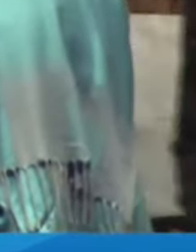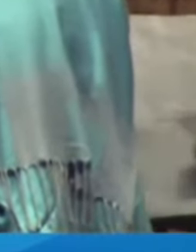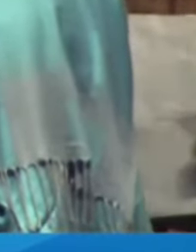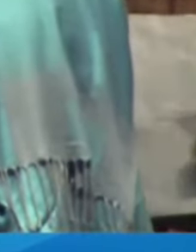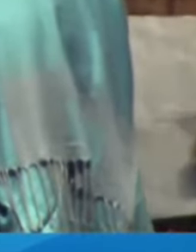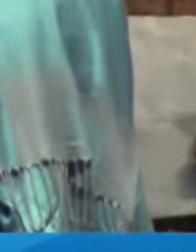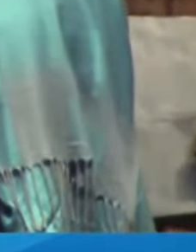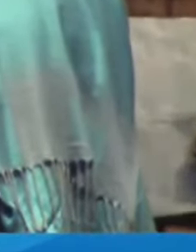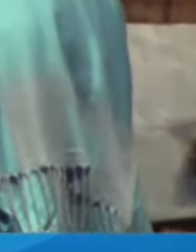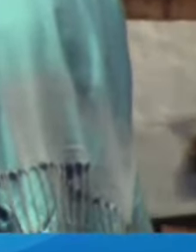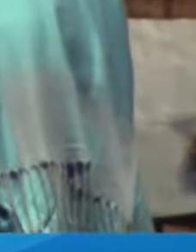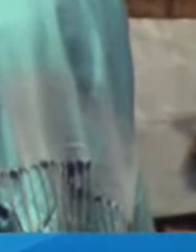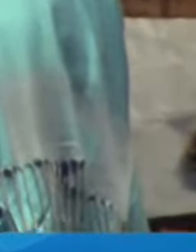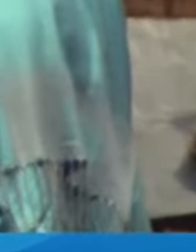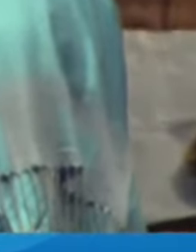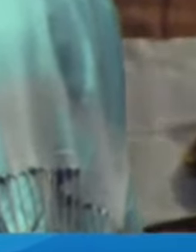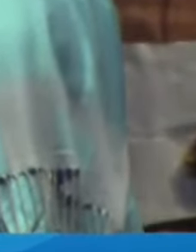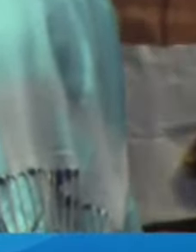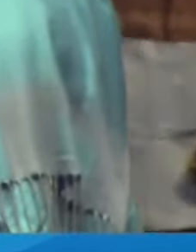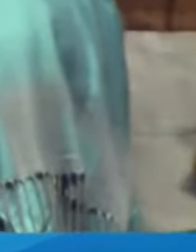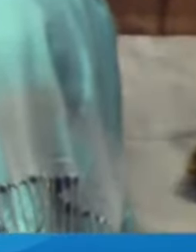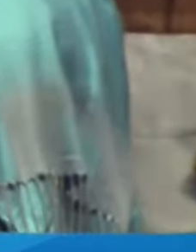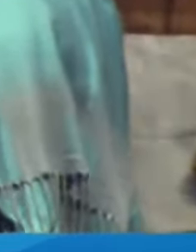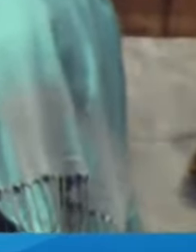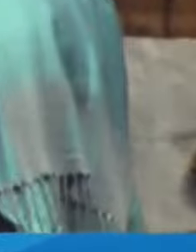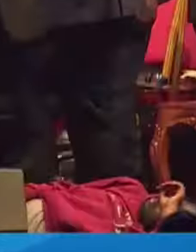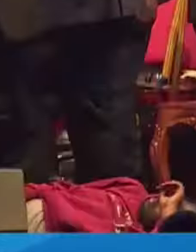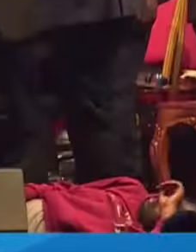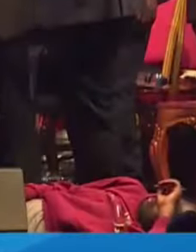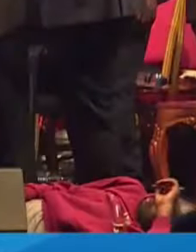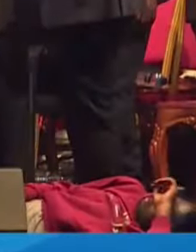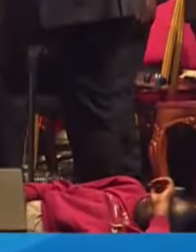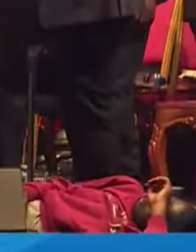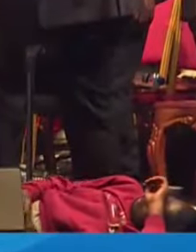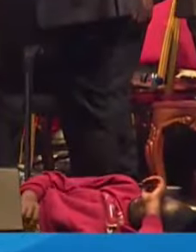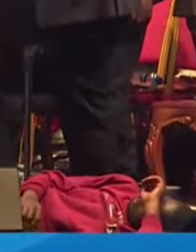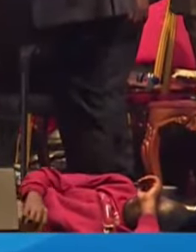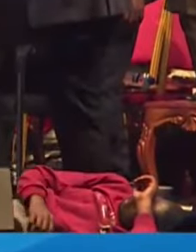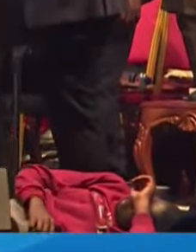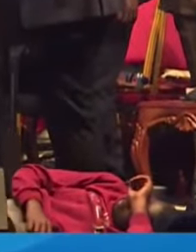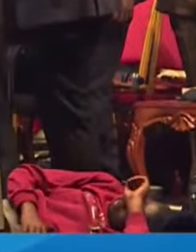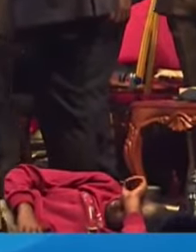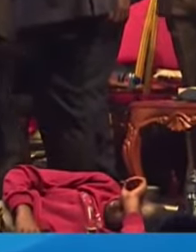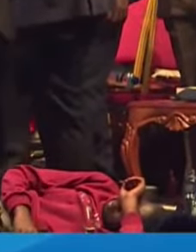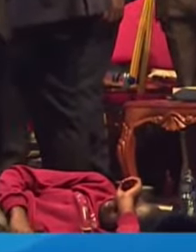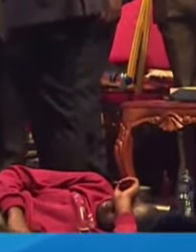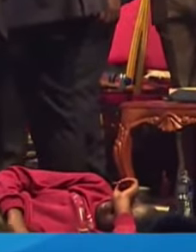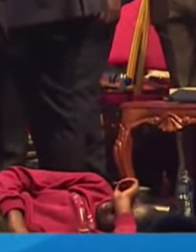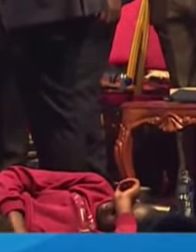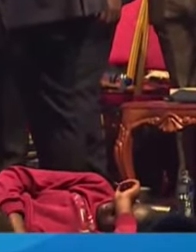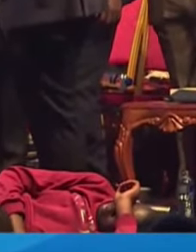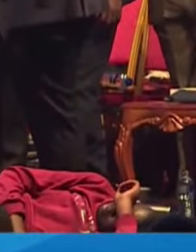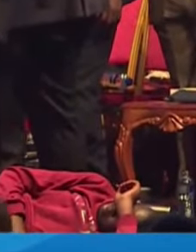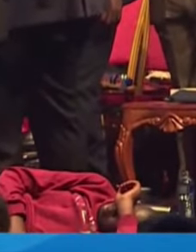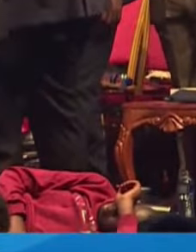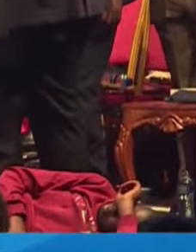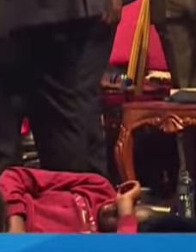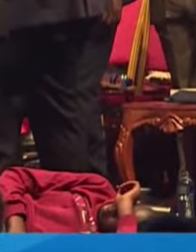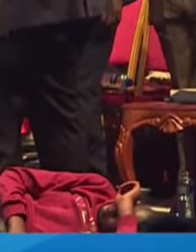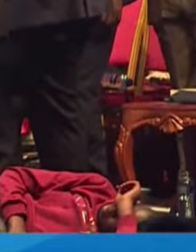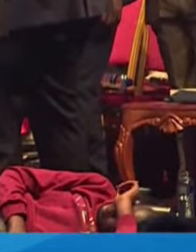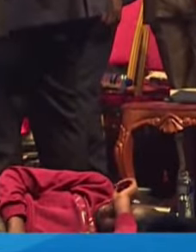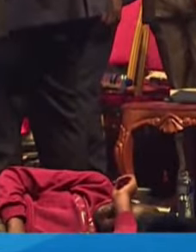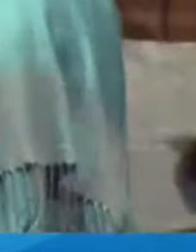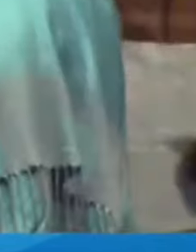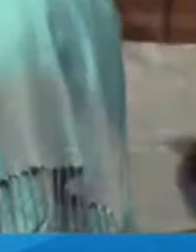very unusual and a miracle to me can you can you talk to me can you